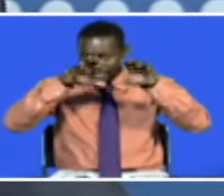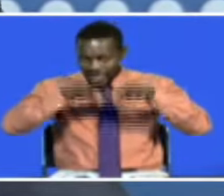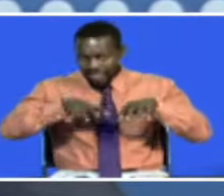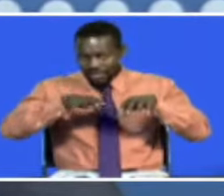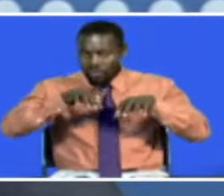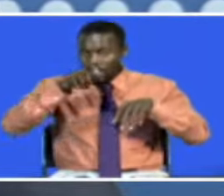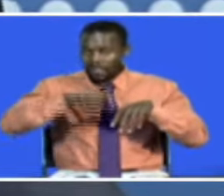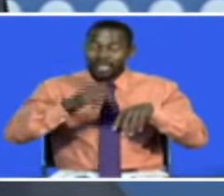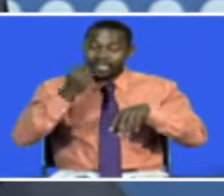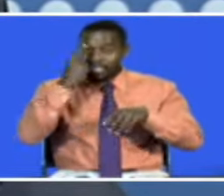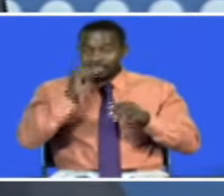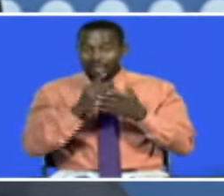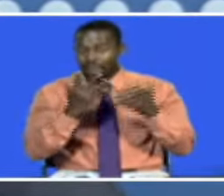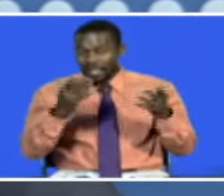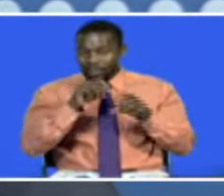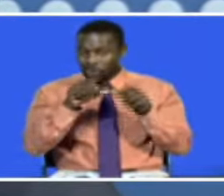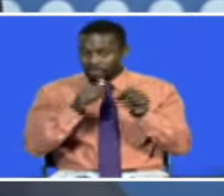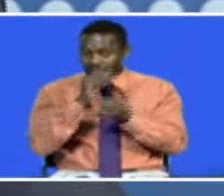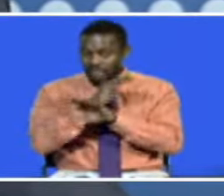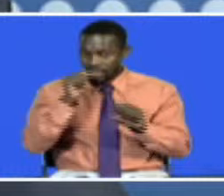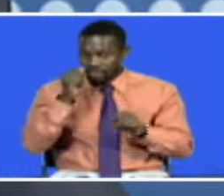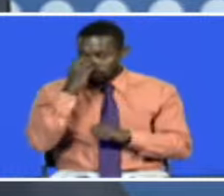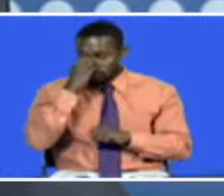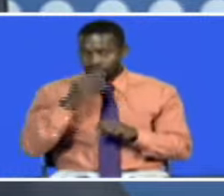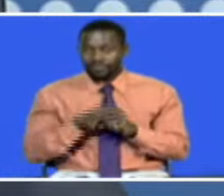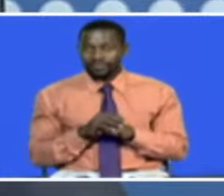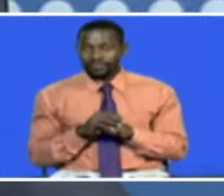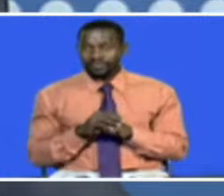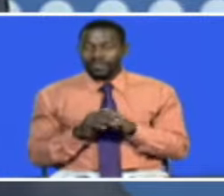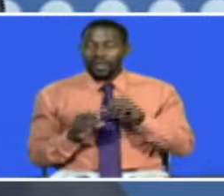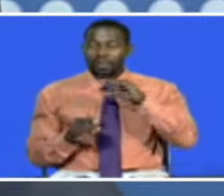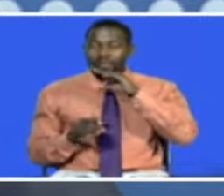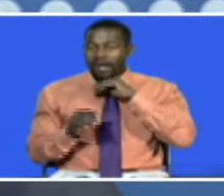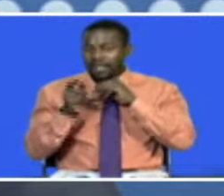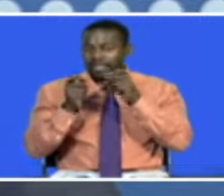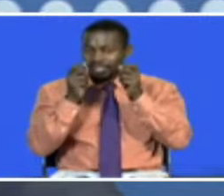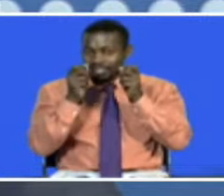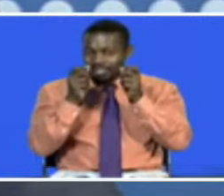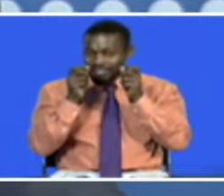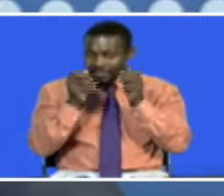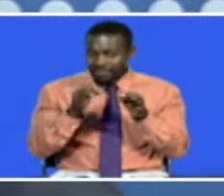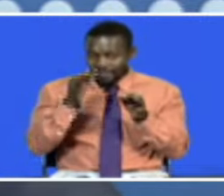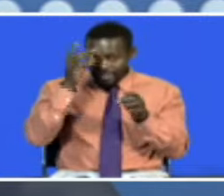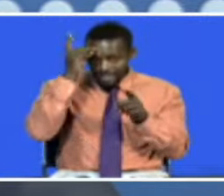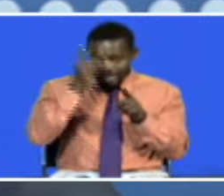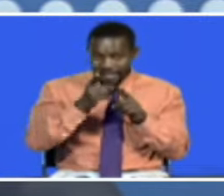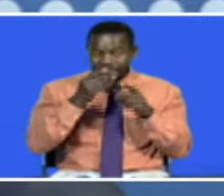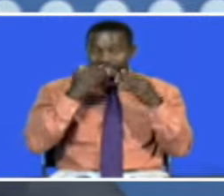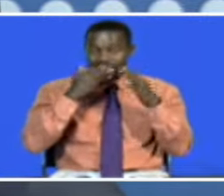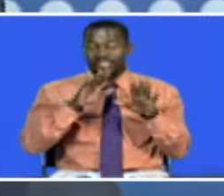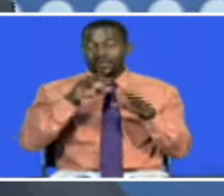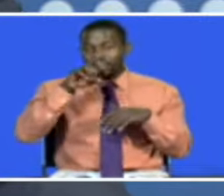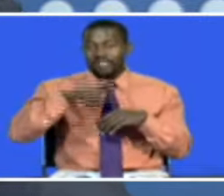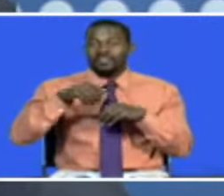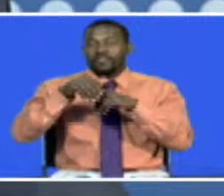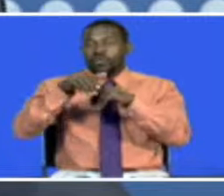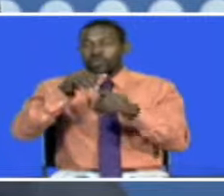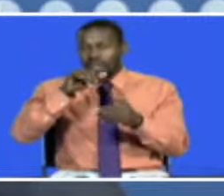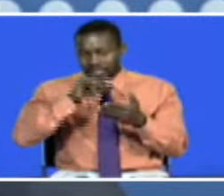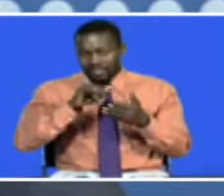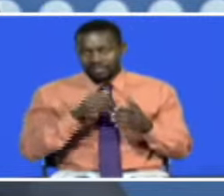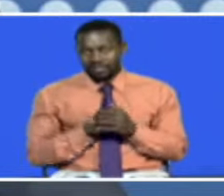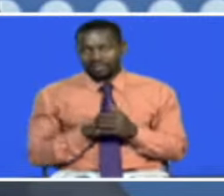to understand about President William Ruto, is that when he makes a decision, he will follow through. Mm-hmm. That's the one thing you can